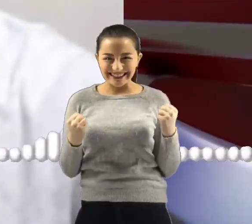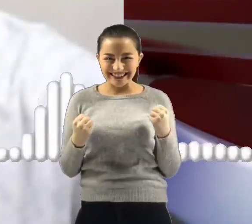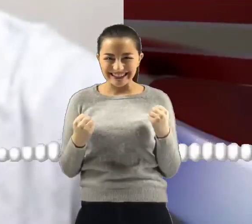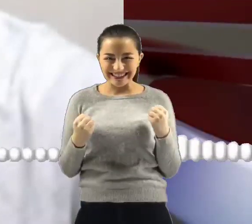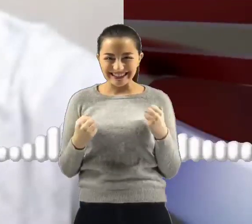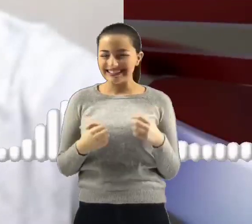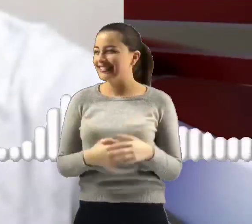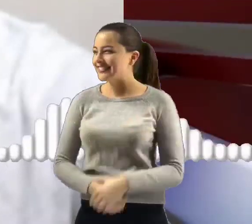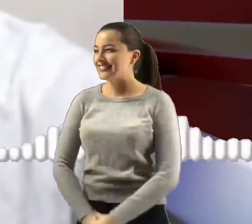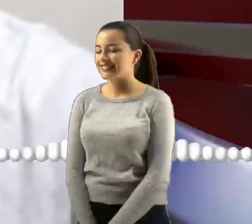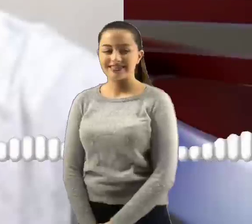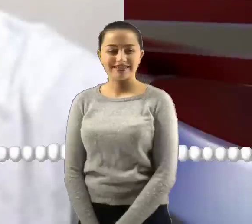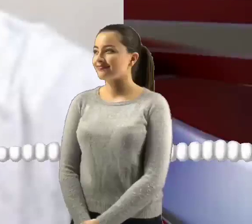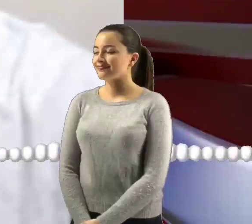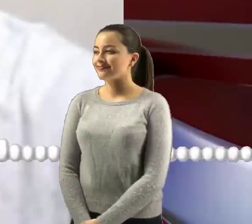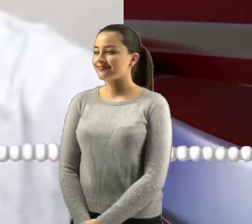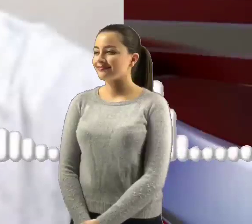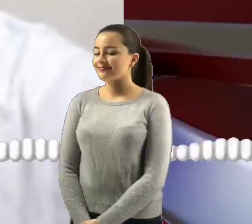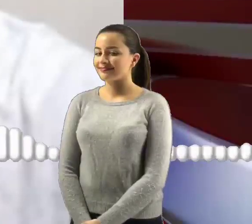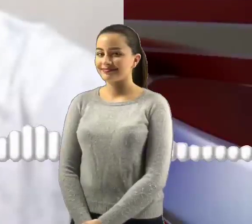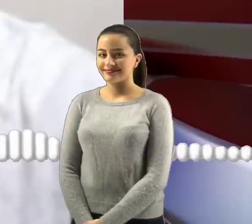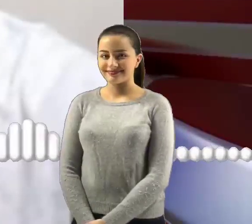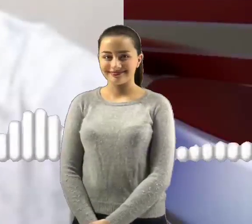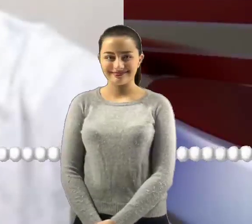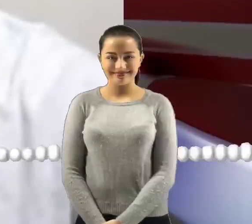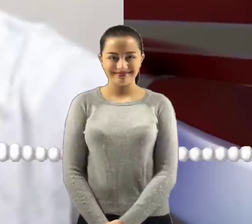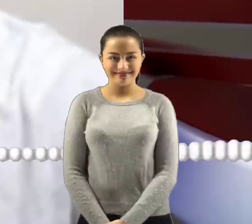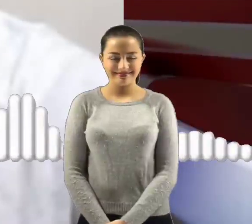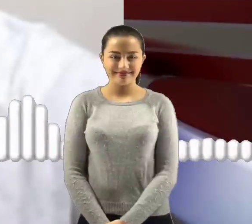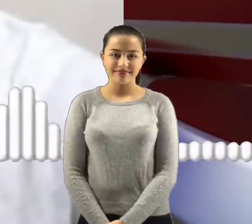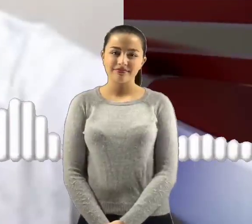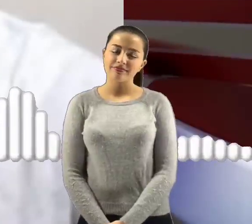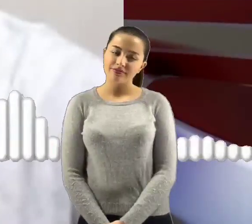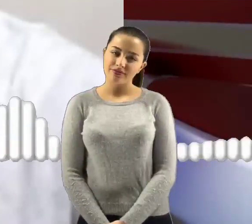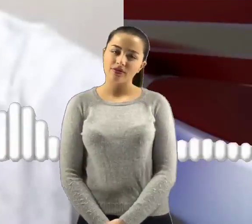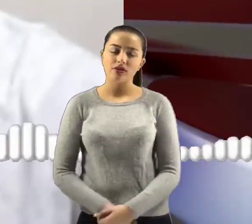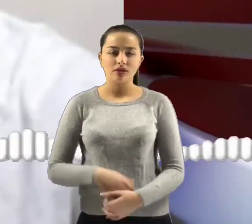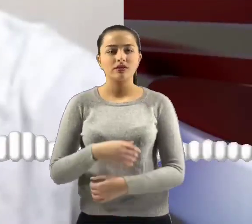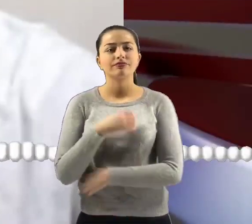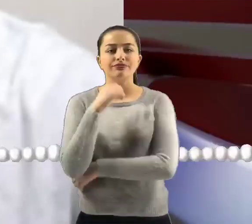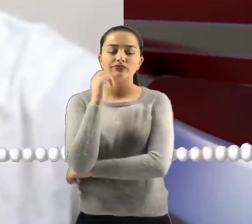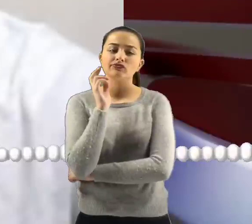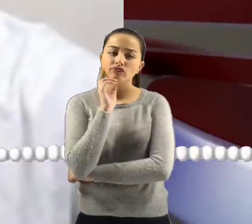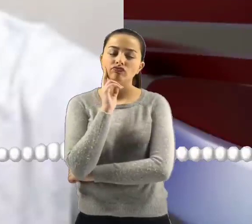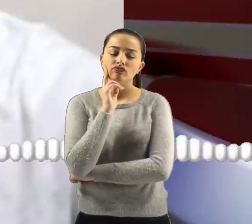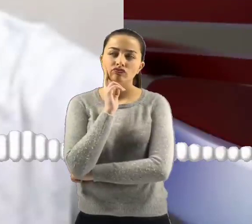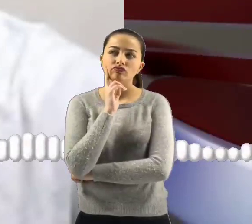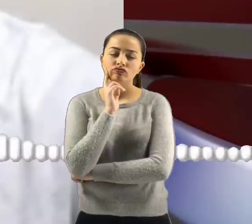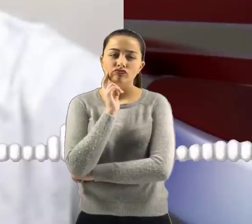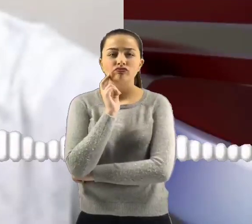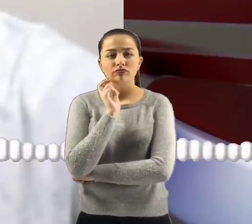Ife a Igbo Area TV, ife ndị Igbo niile na-amasị anyị, maọbụ n'ime Biafra ma ọ n'ime